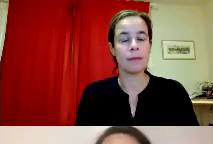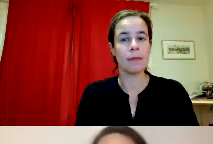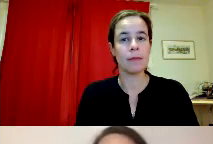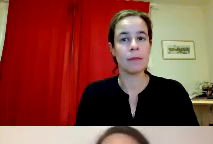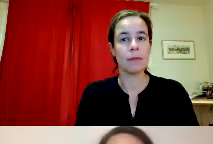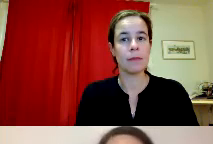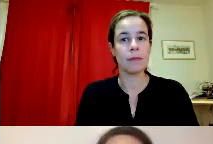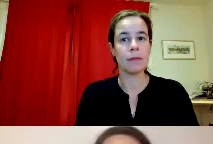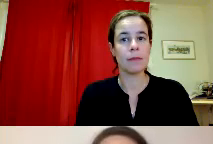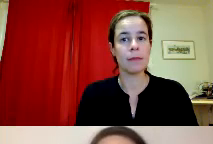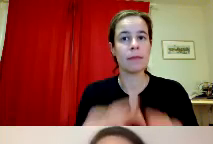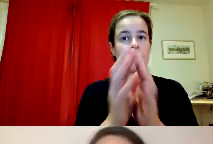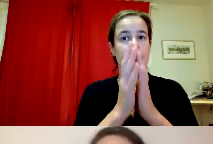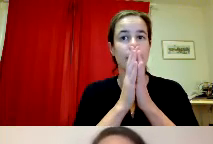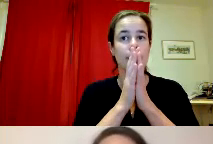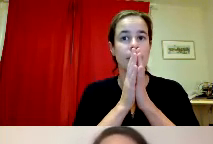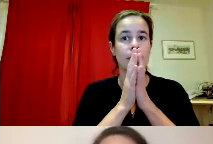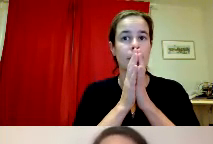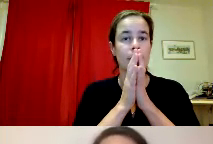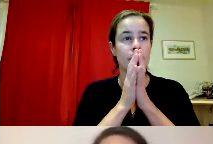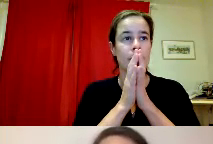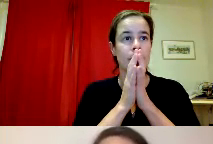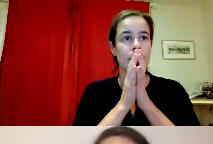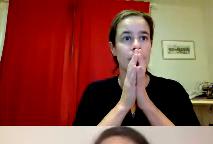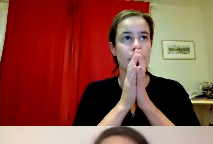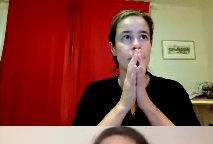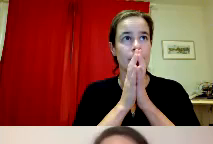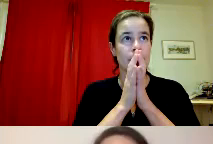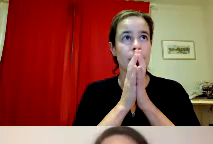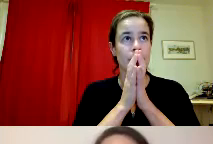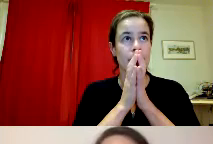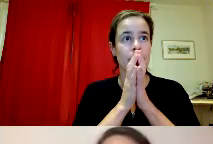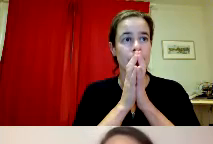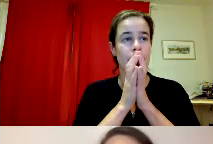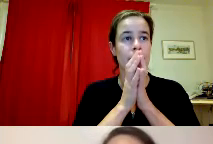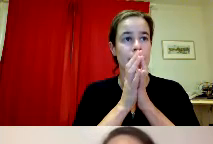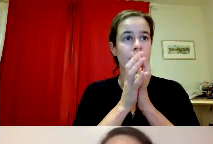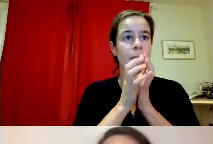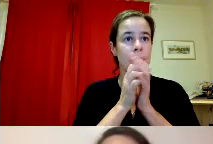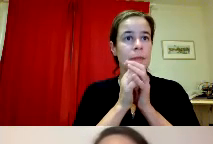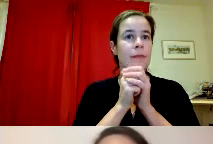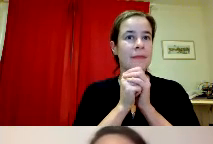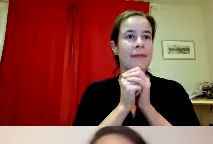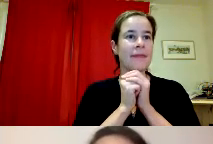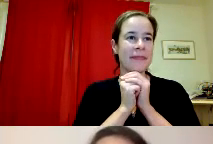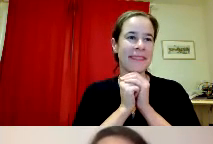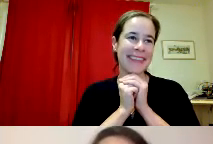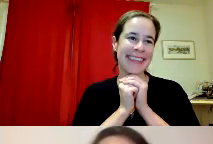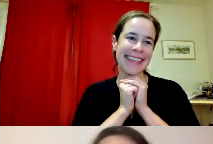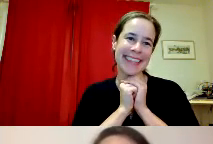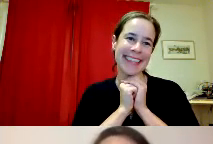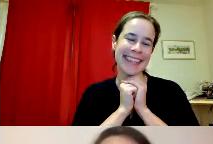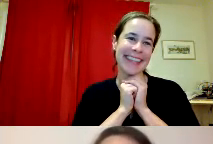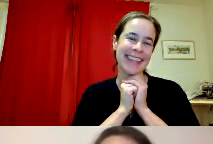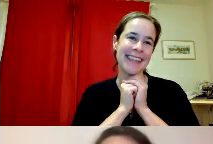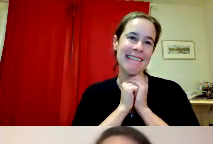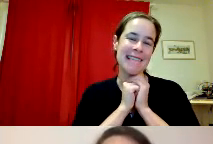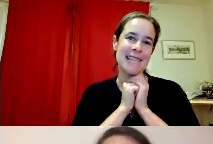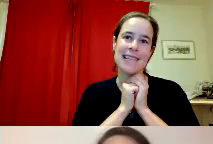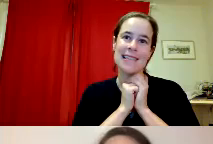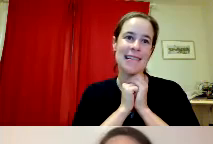of breastfeeding taboo. It's not really a cultural norm here. And then there's this documented growing problem of infant